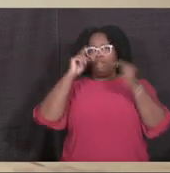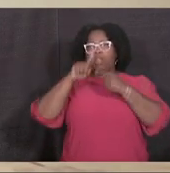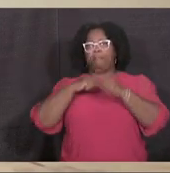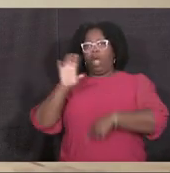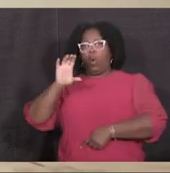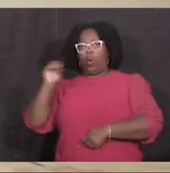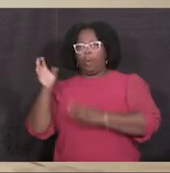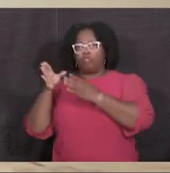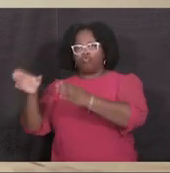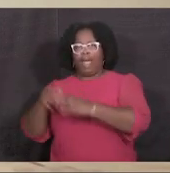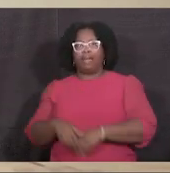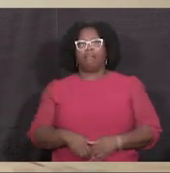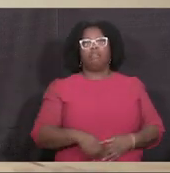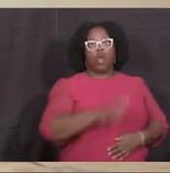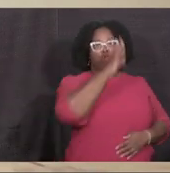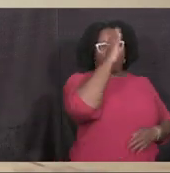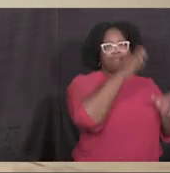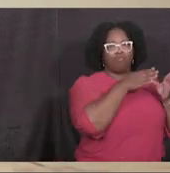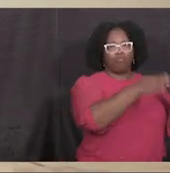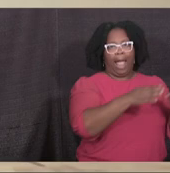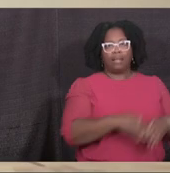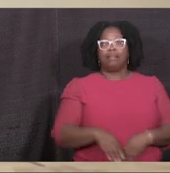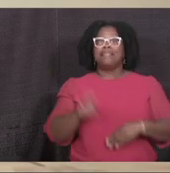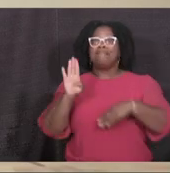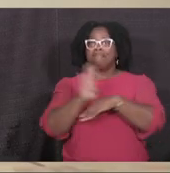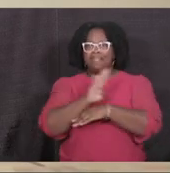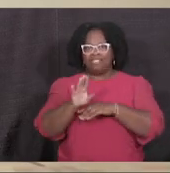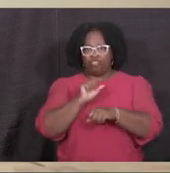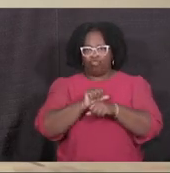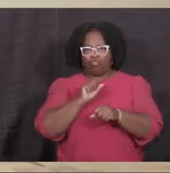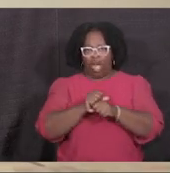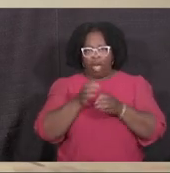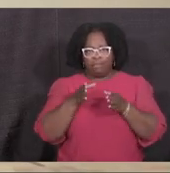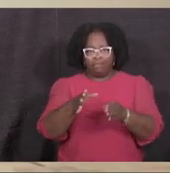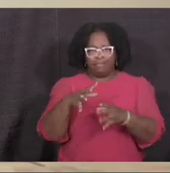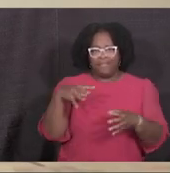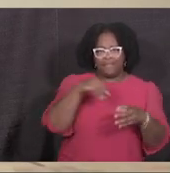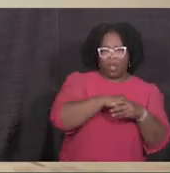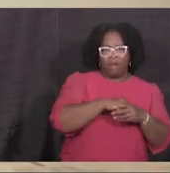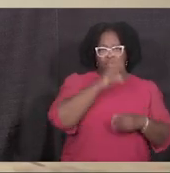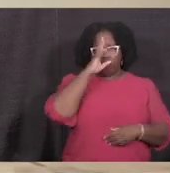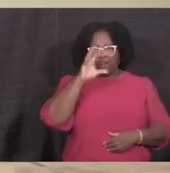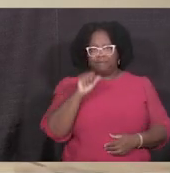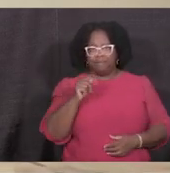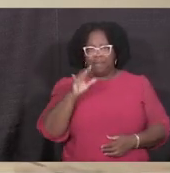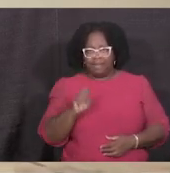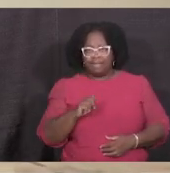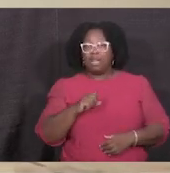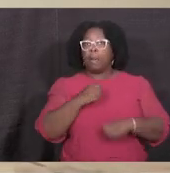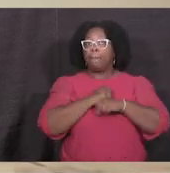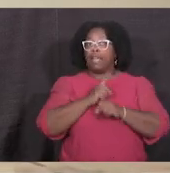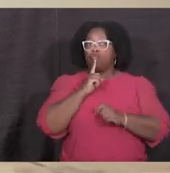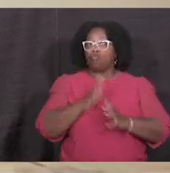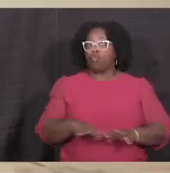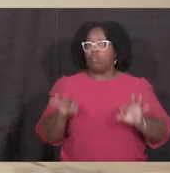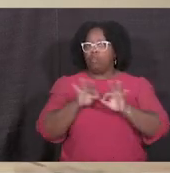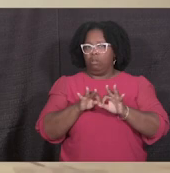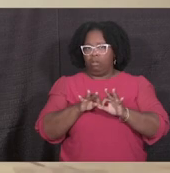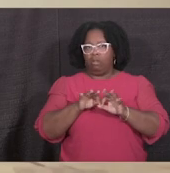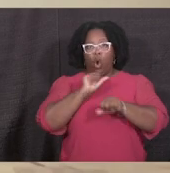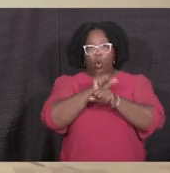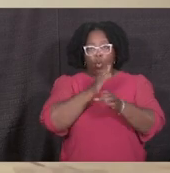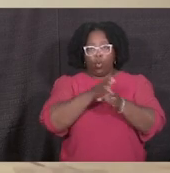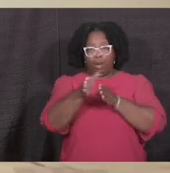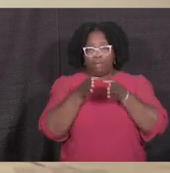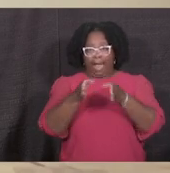tracks, and then business jobs within that creative space, and make sure that you're aligning those career pathways with